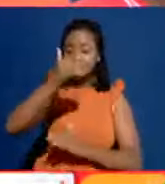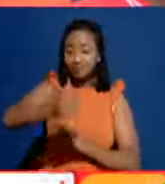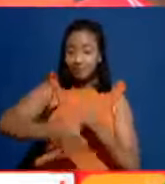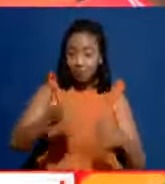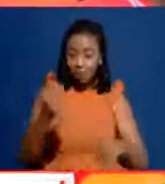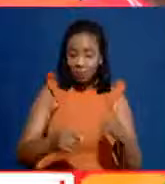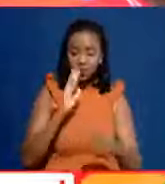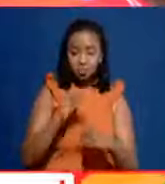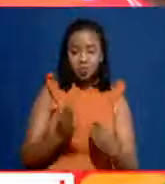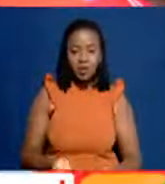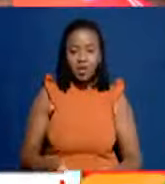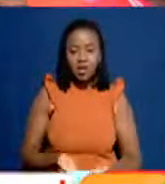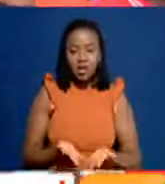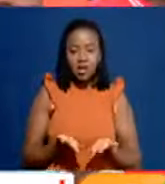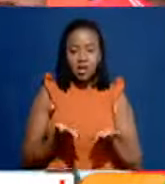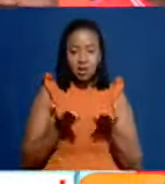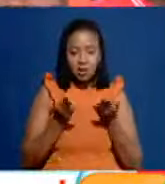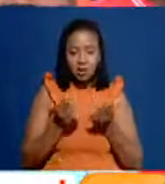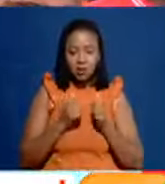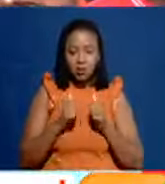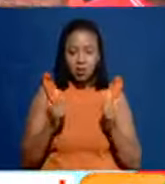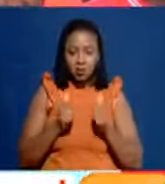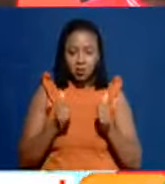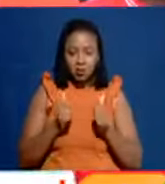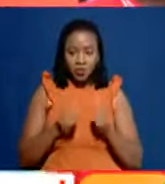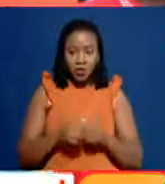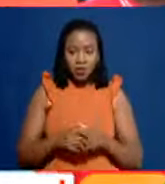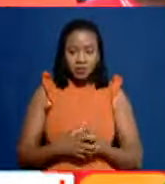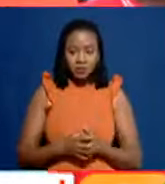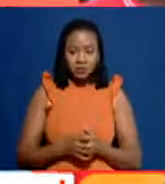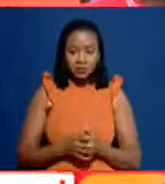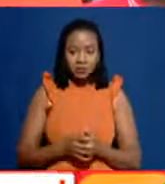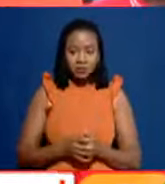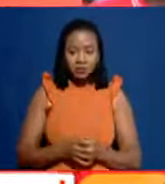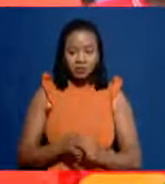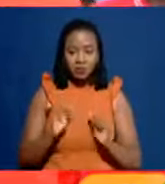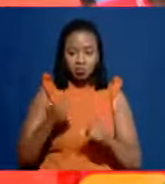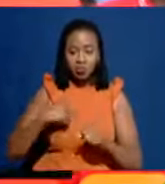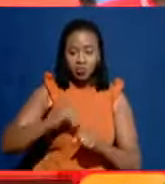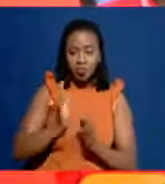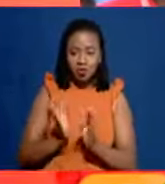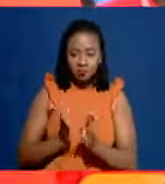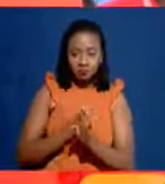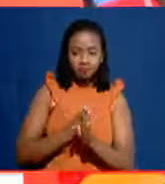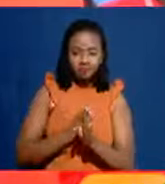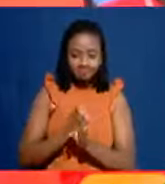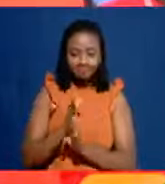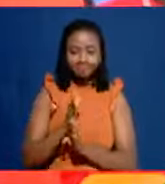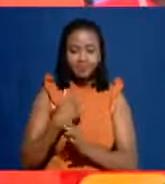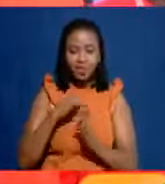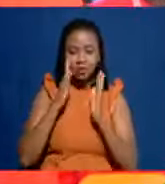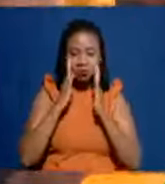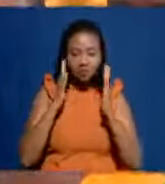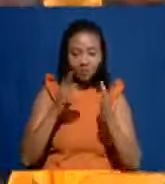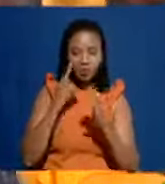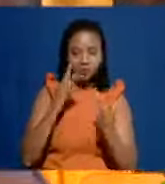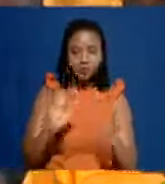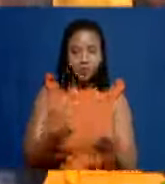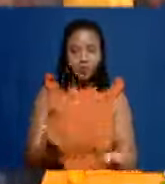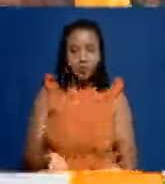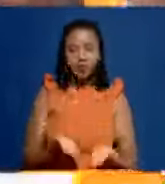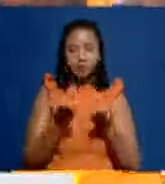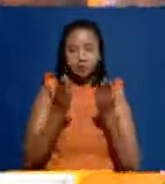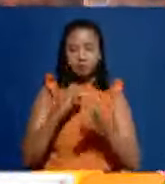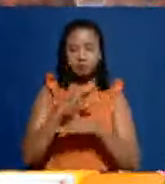tutarekebisha game ya ichao ya home, tutarekebisha turudi kwa line then to focus kupanda league this season. Teams zote za